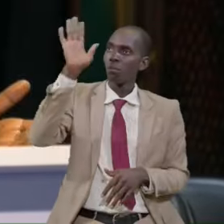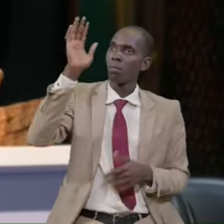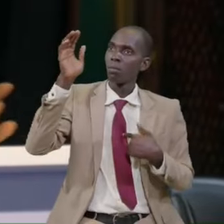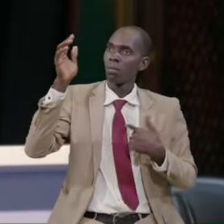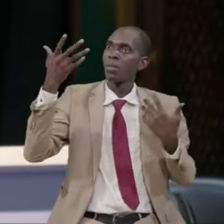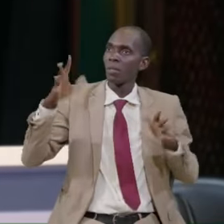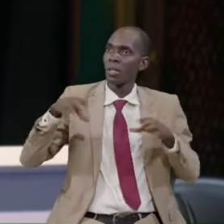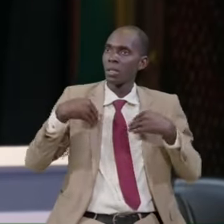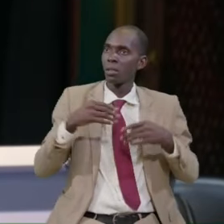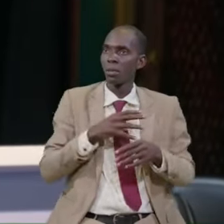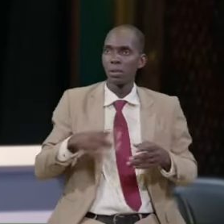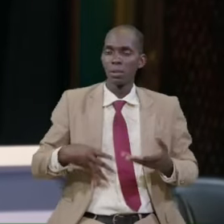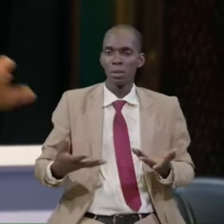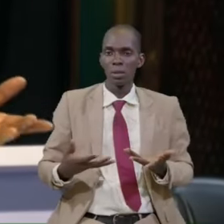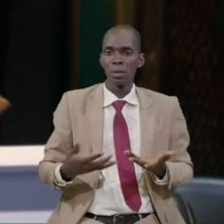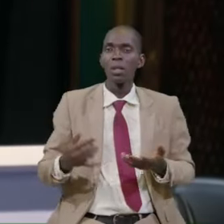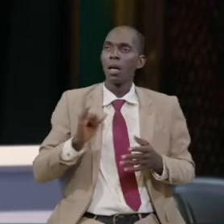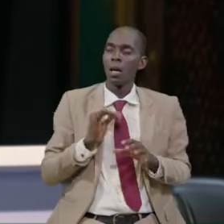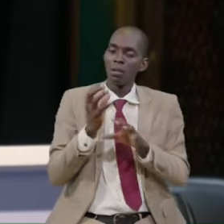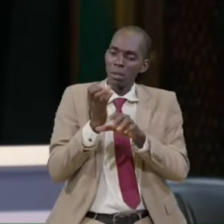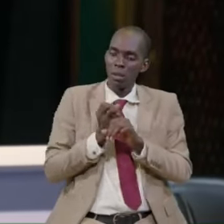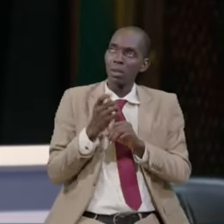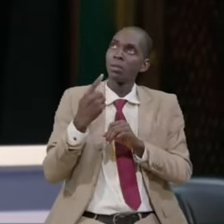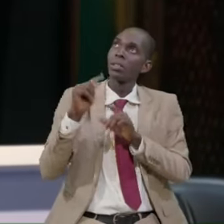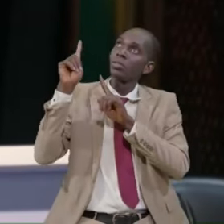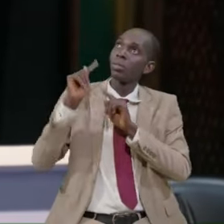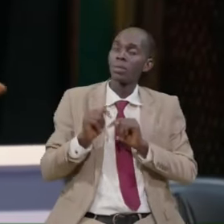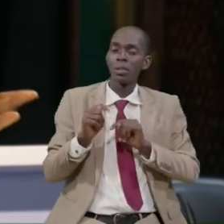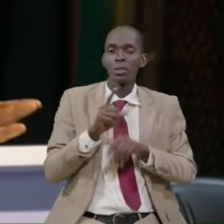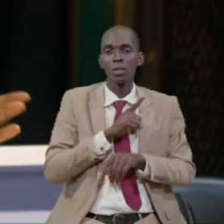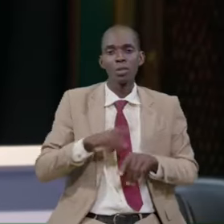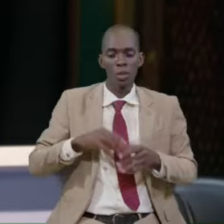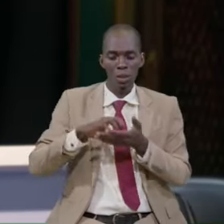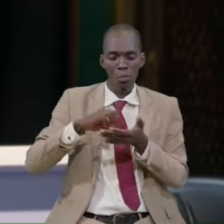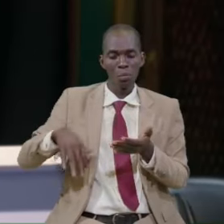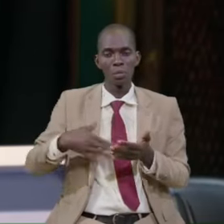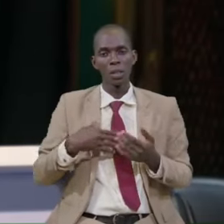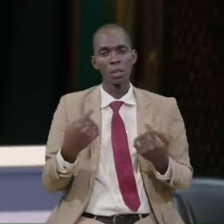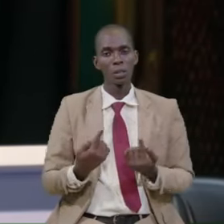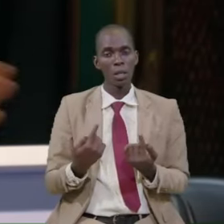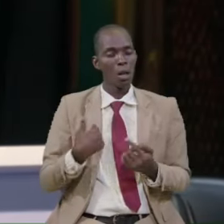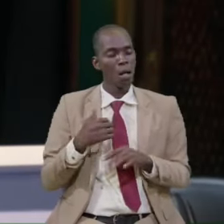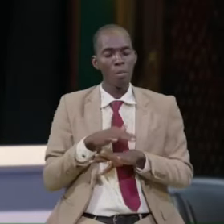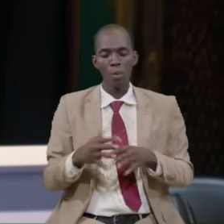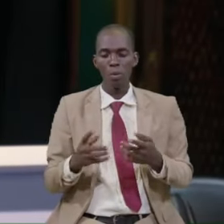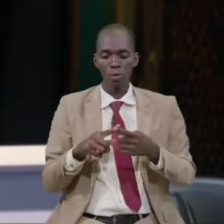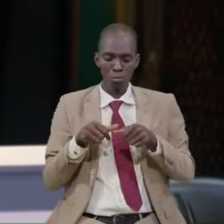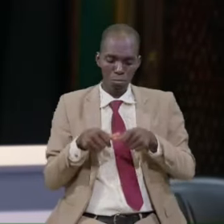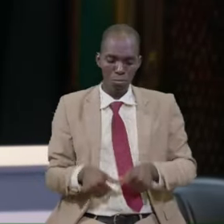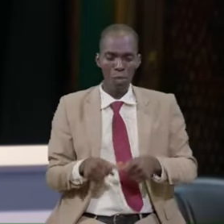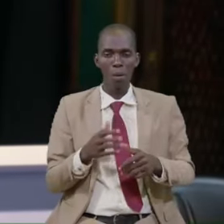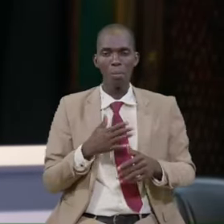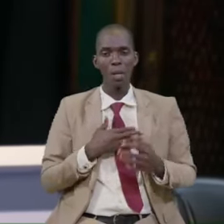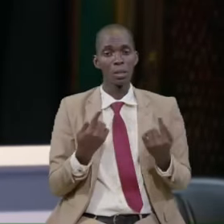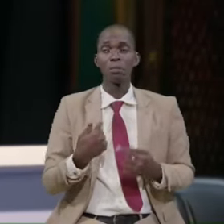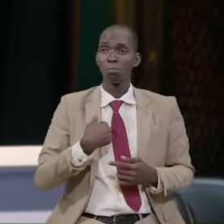the transfer. The Lord has taken away my sins. I don't want to remain a sinner. I'm born again now.